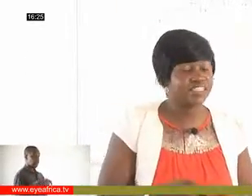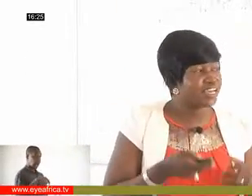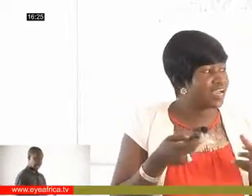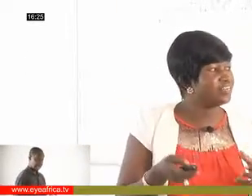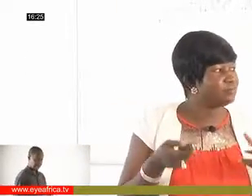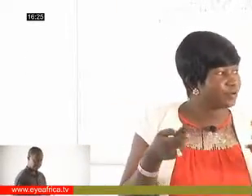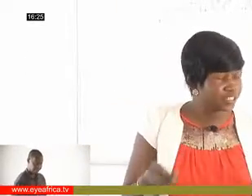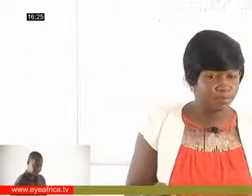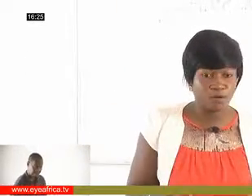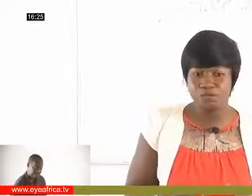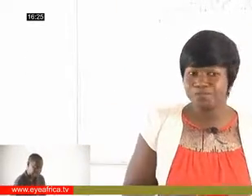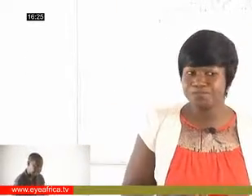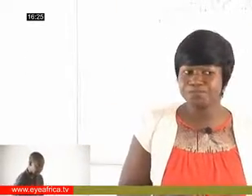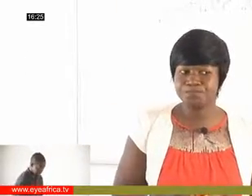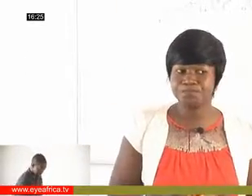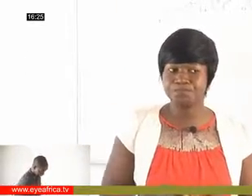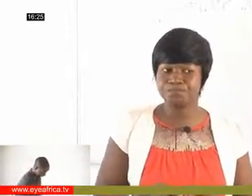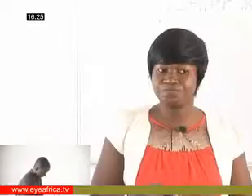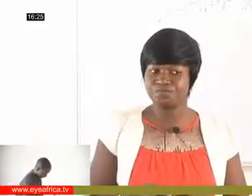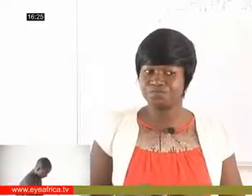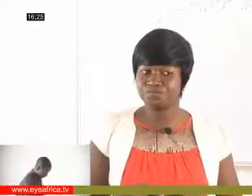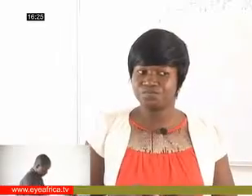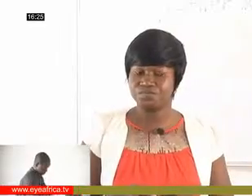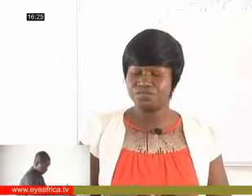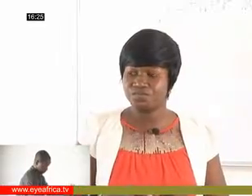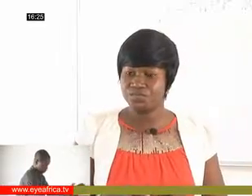informality is the guiding principle.